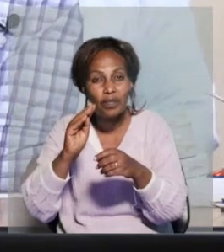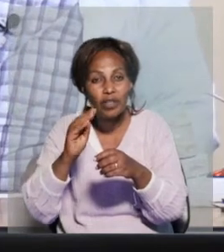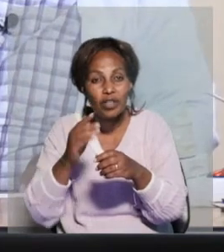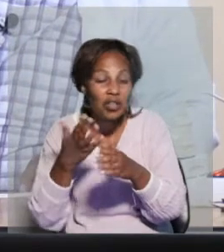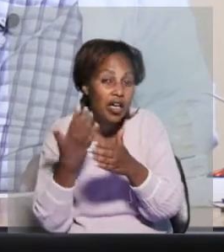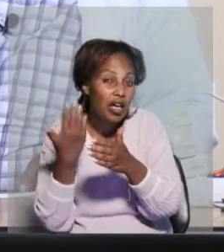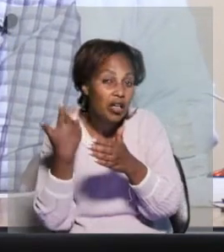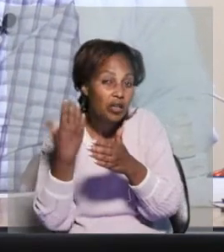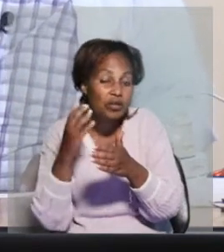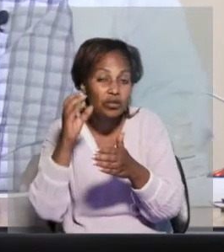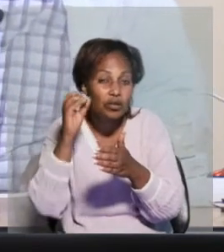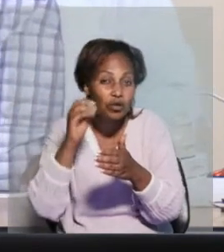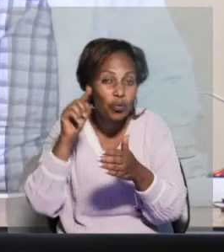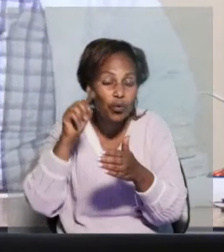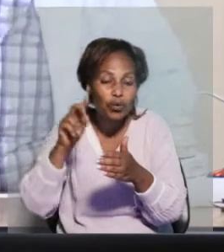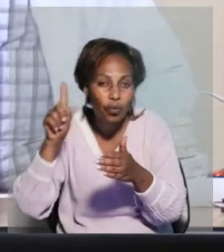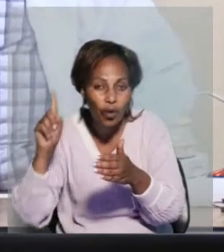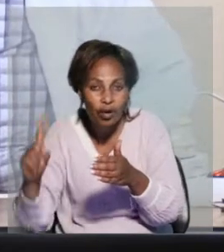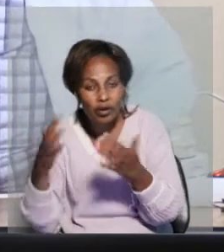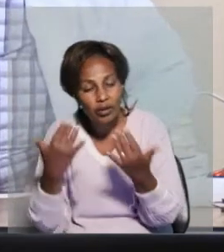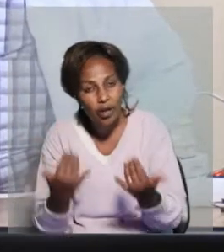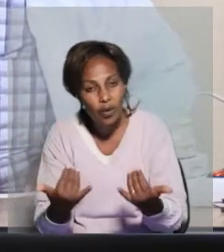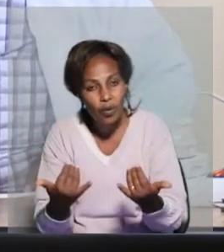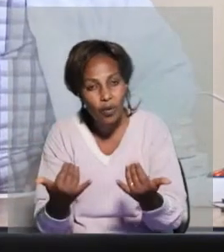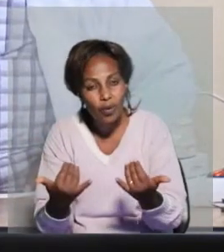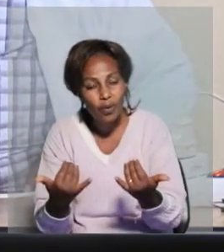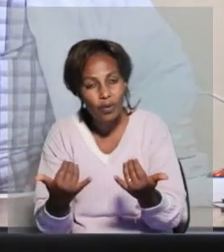Earlier it was 0.1. Yeah. Now it's